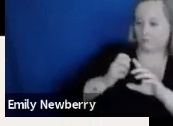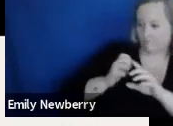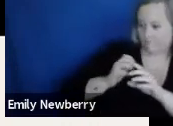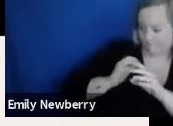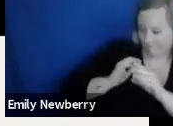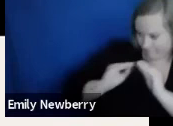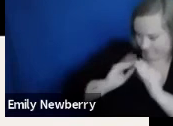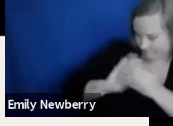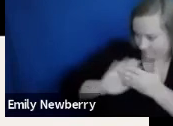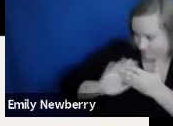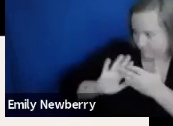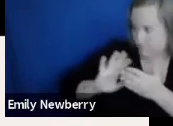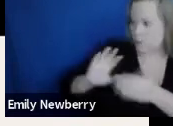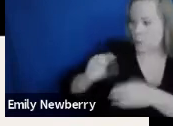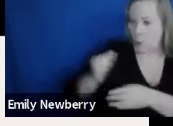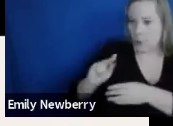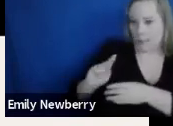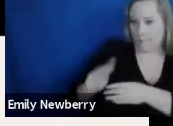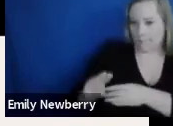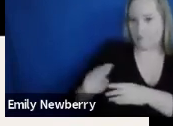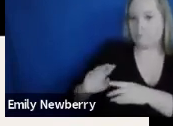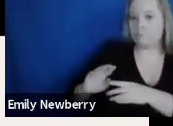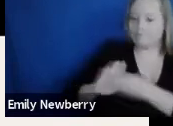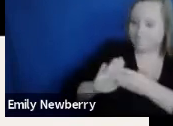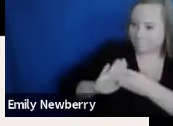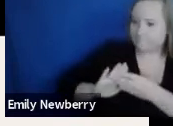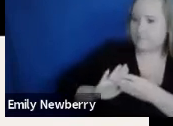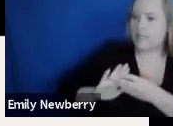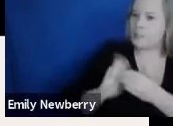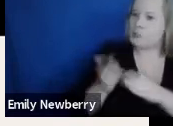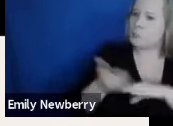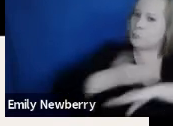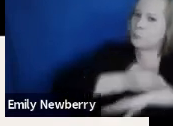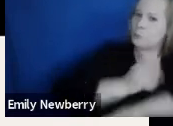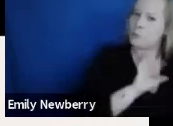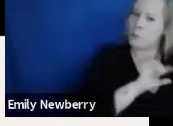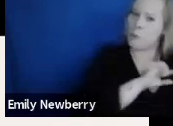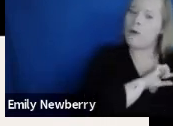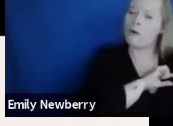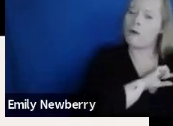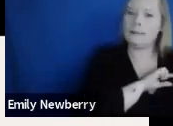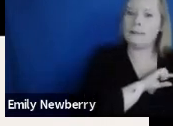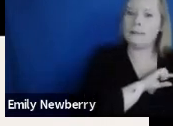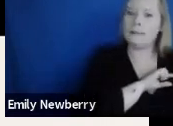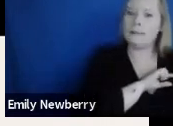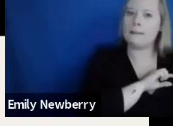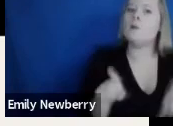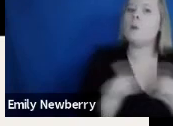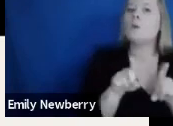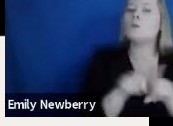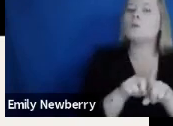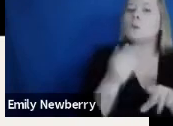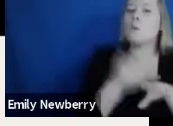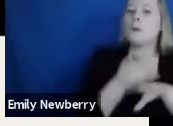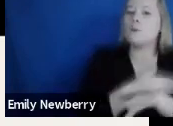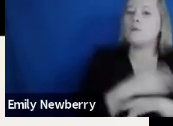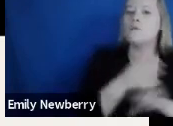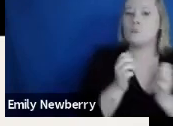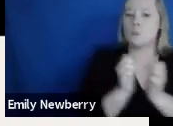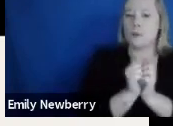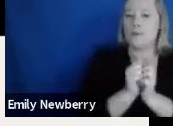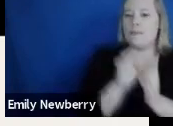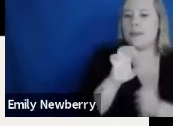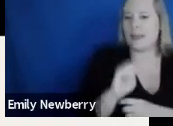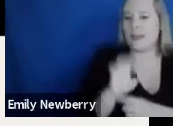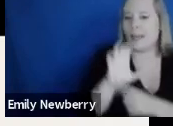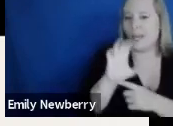and that has improved water quality and has also, we think, led to improvements in the ecological health